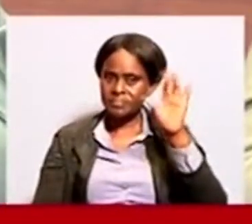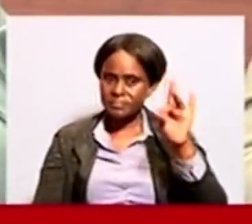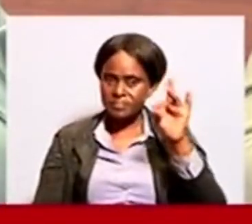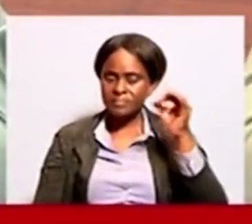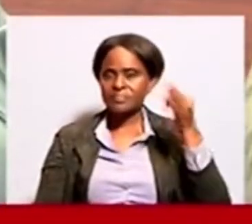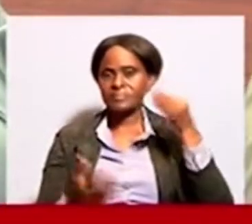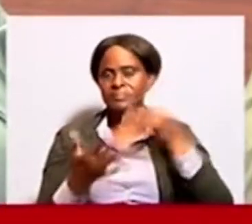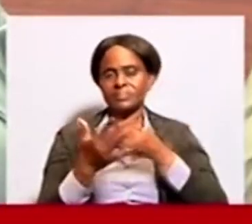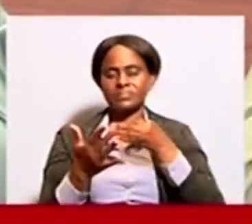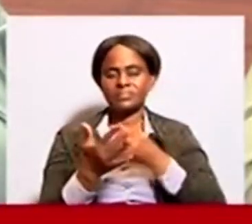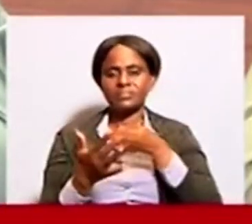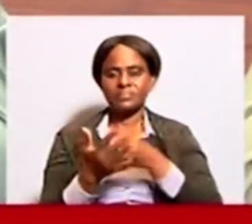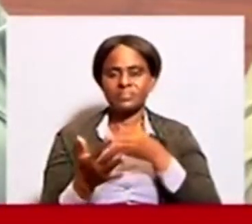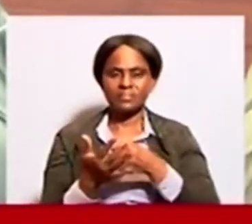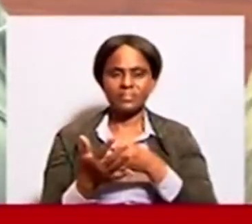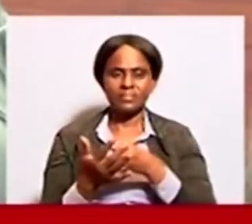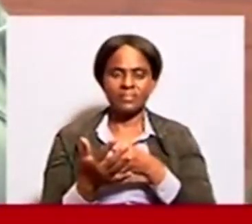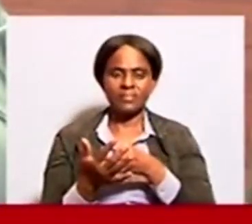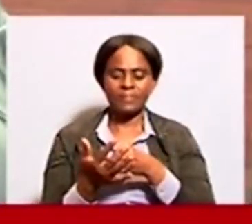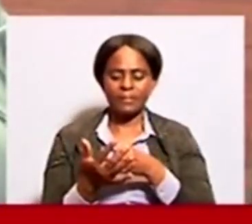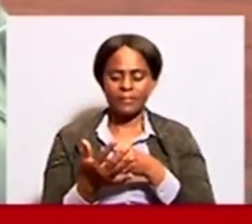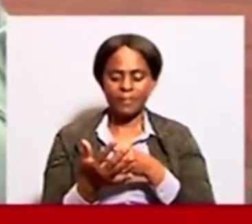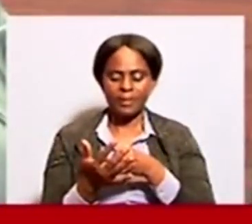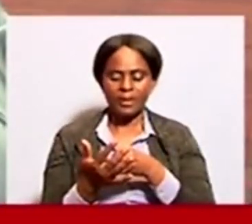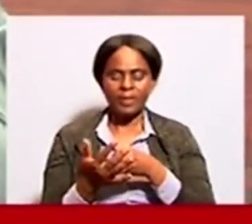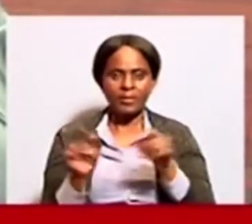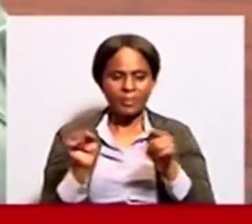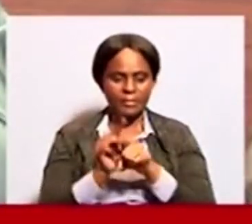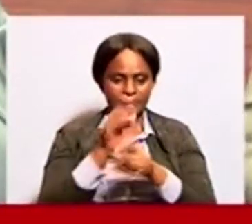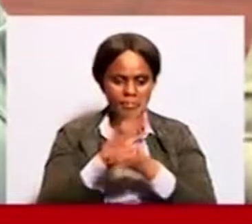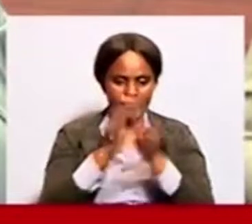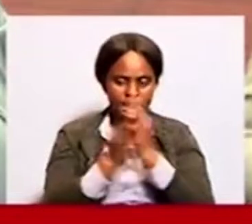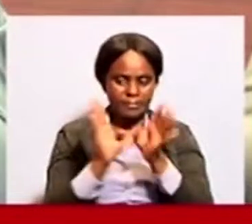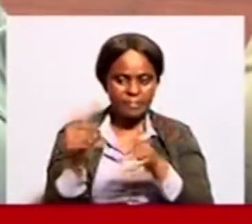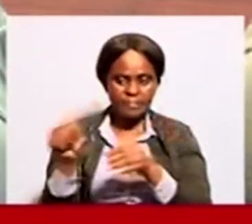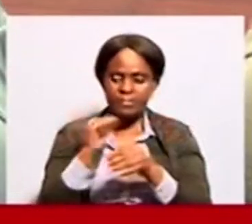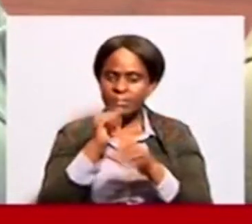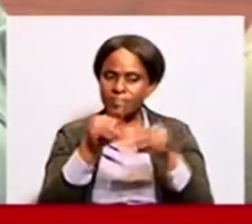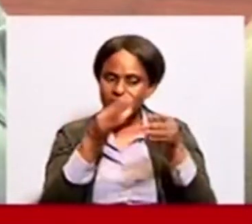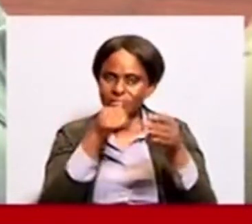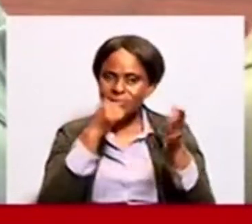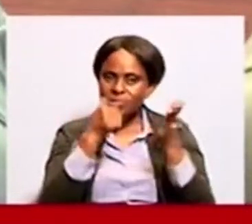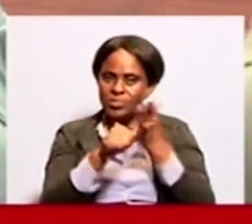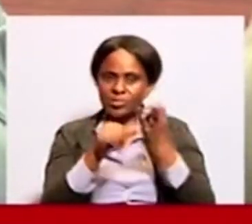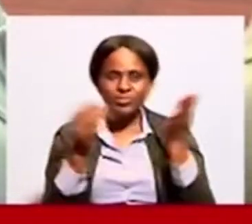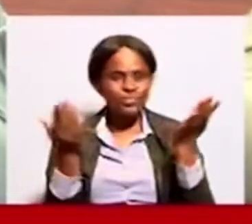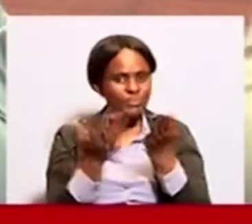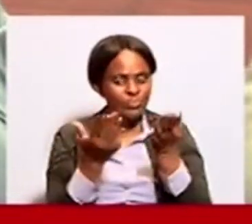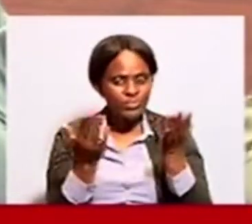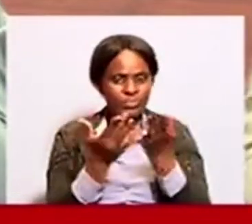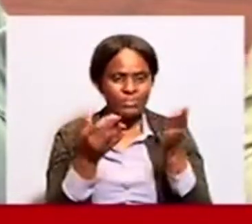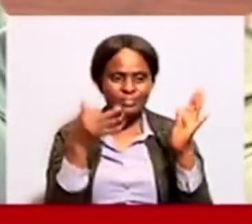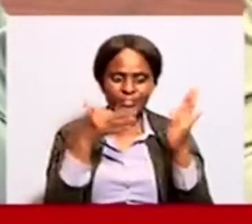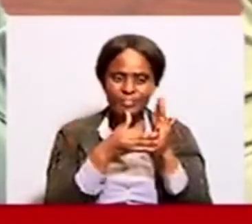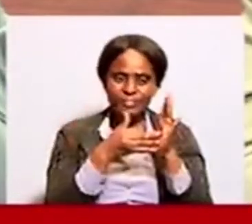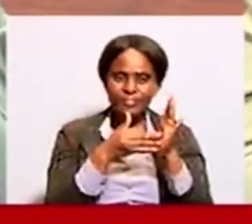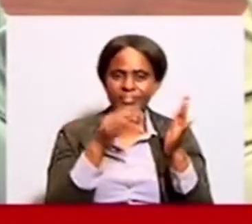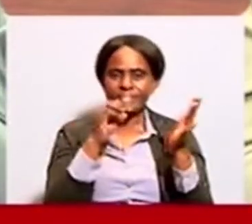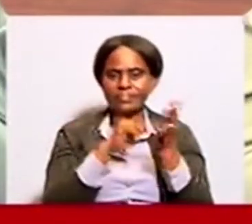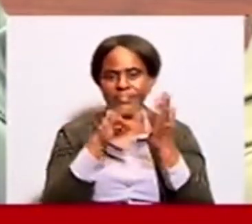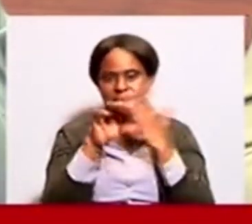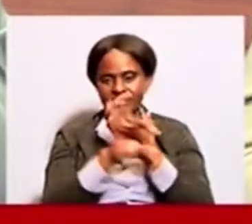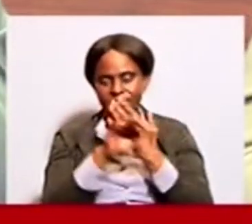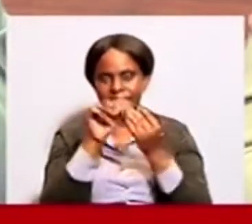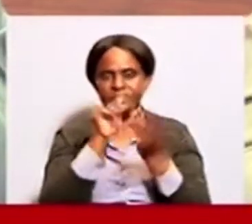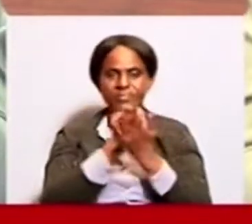February. And the contractor was not given the letter. February, March,